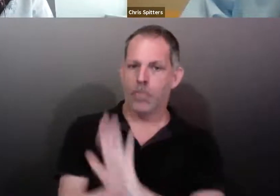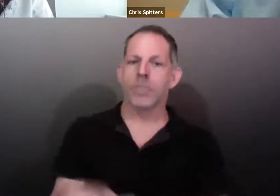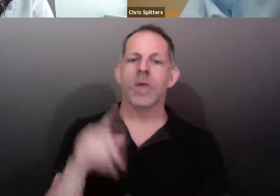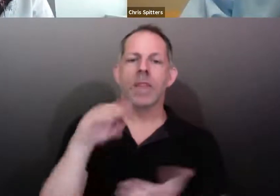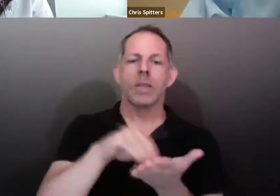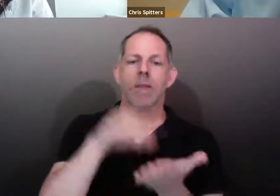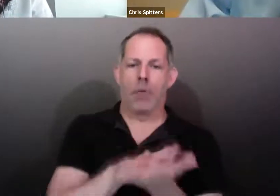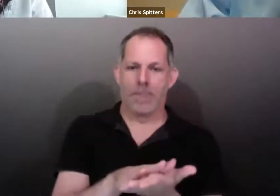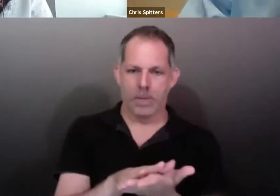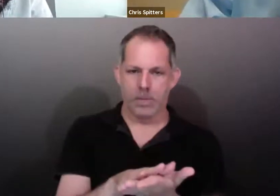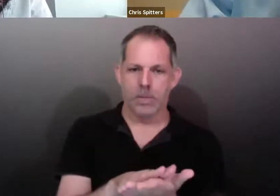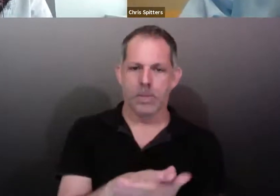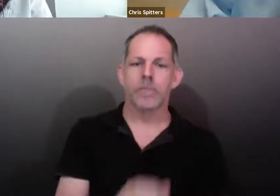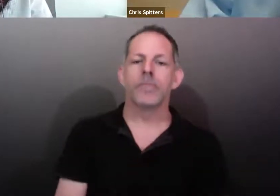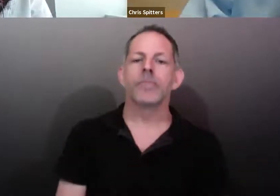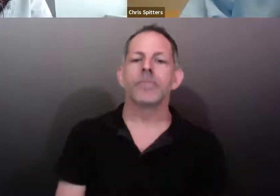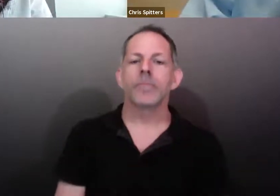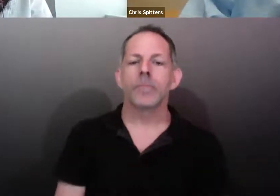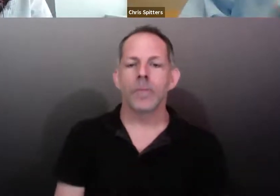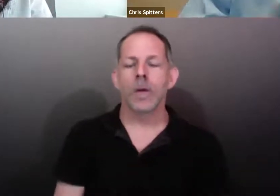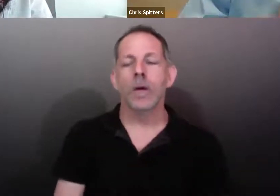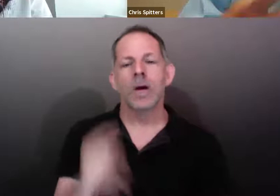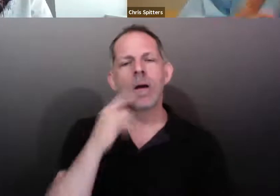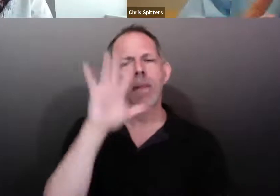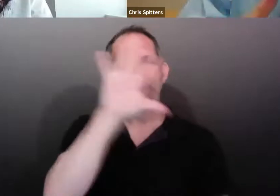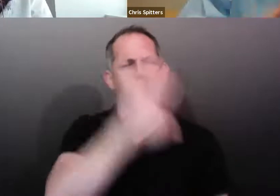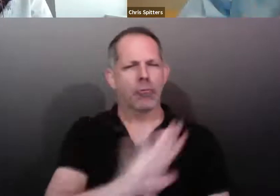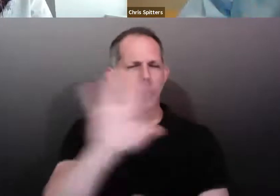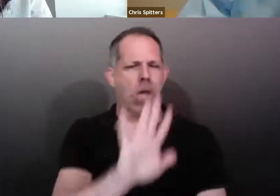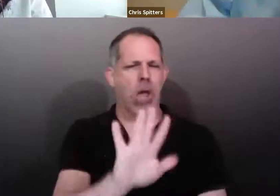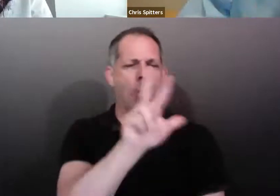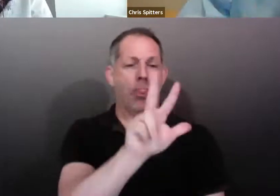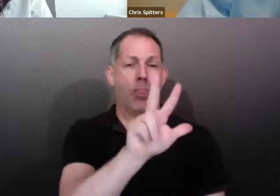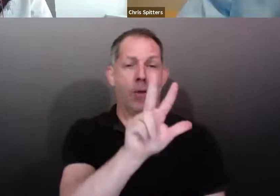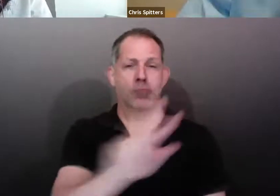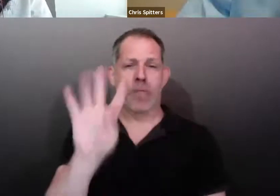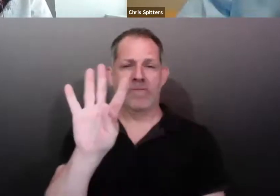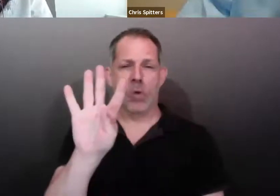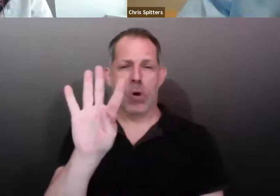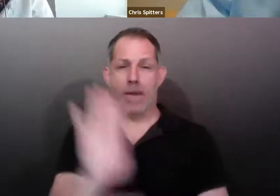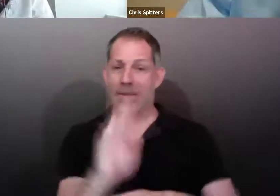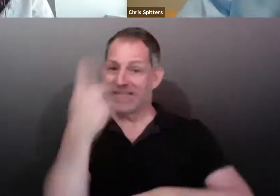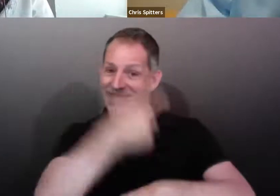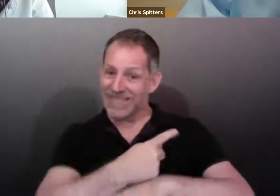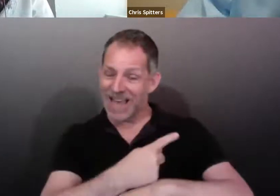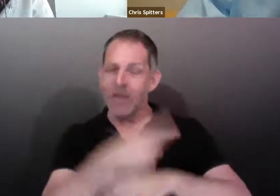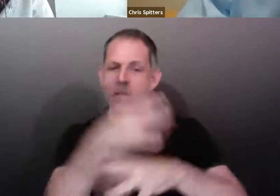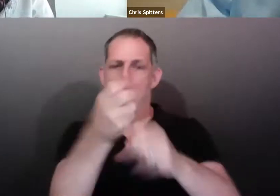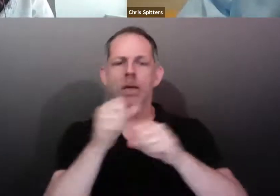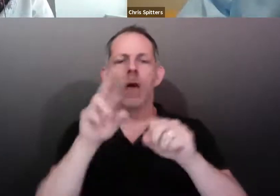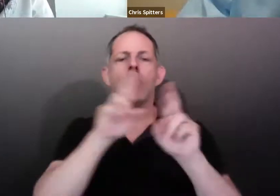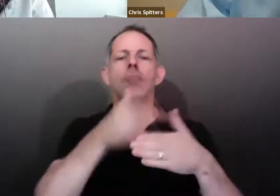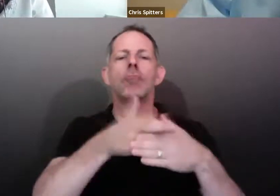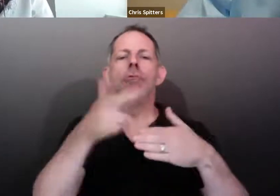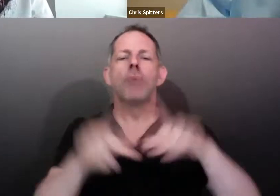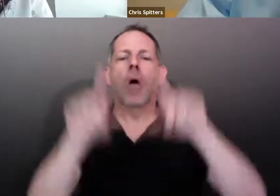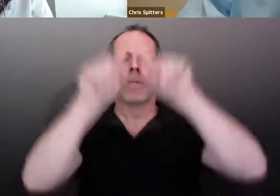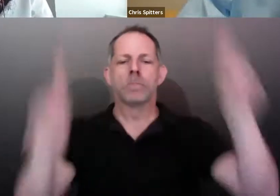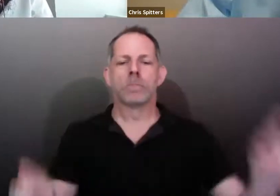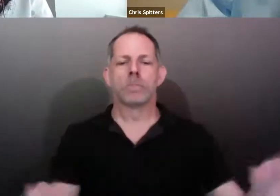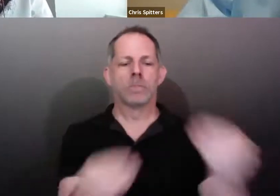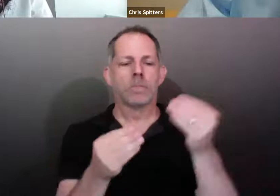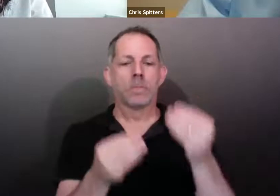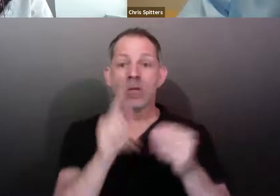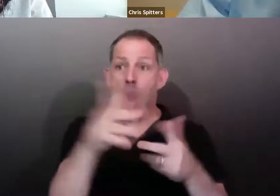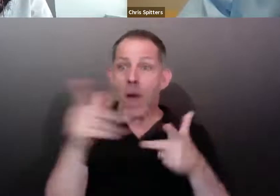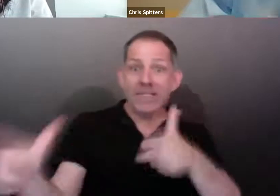is no means for us to rush results to meet individuals' personal deadlines for medical procedures or travel plans.